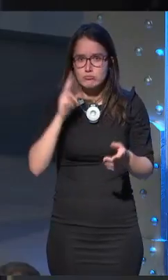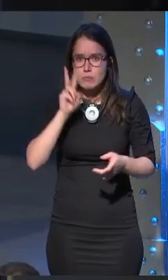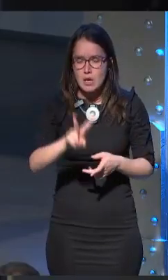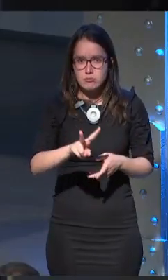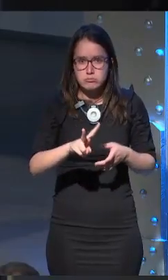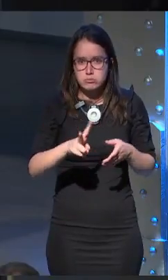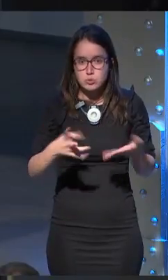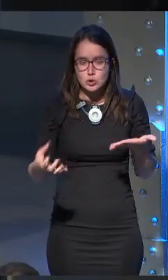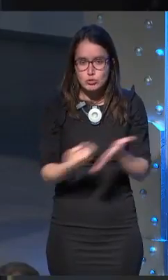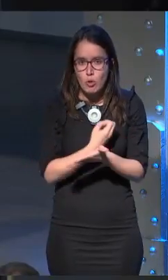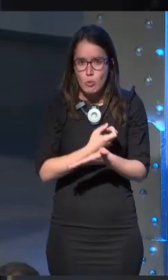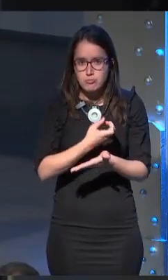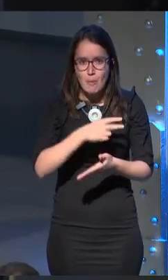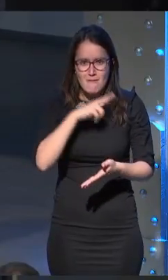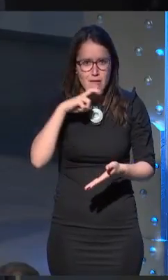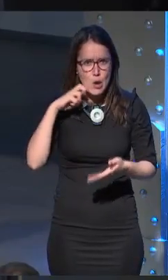behind it 100%.